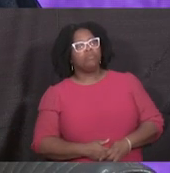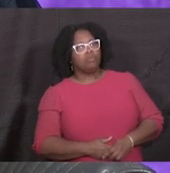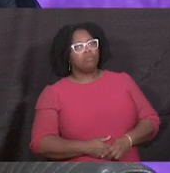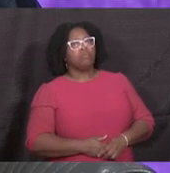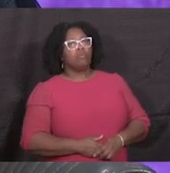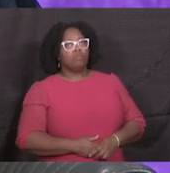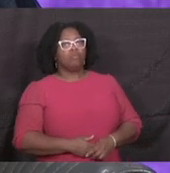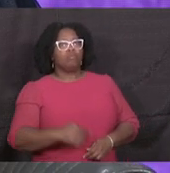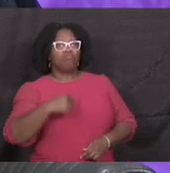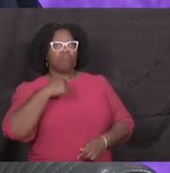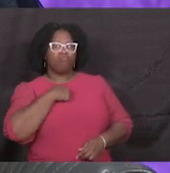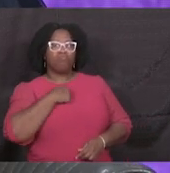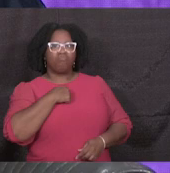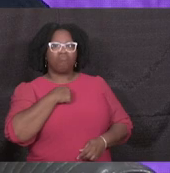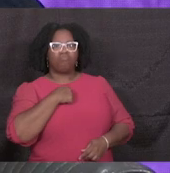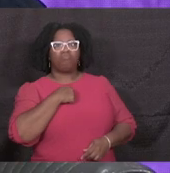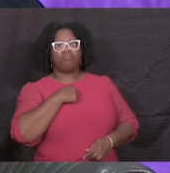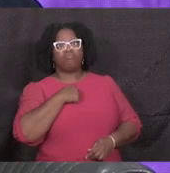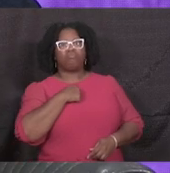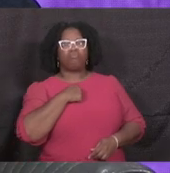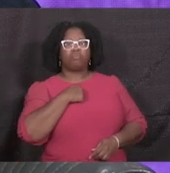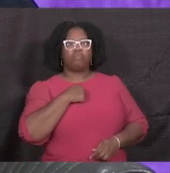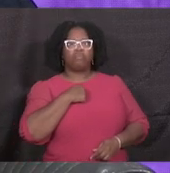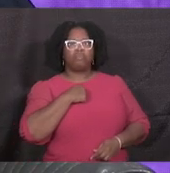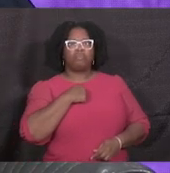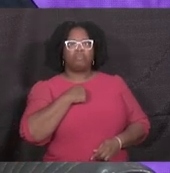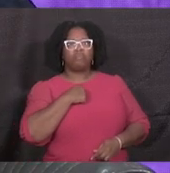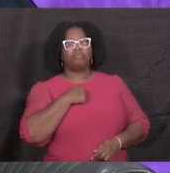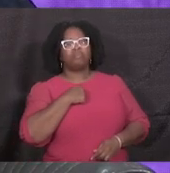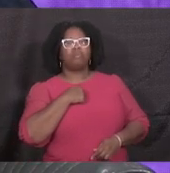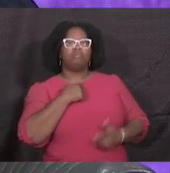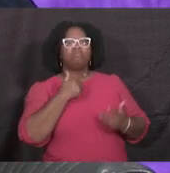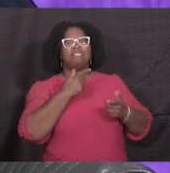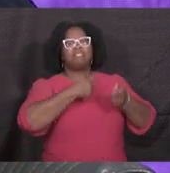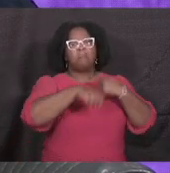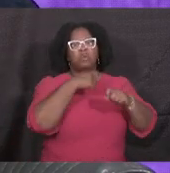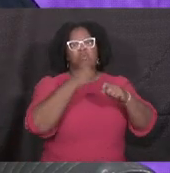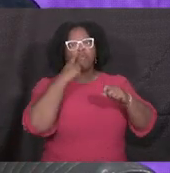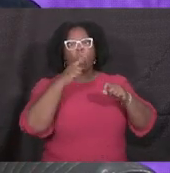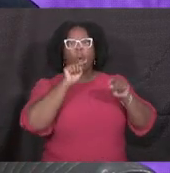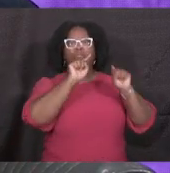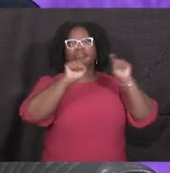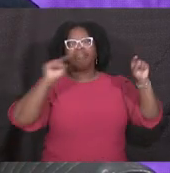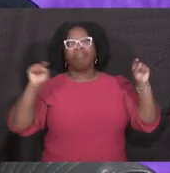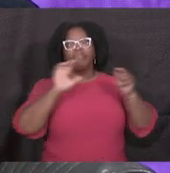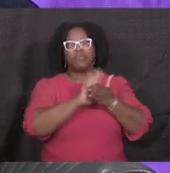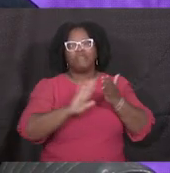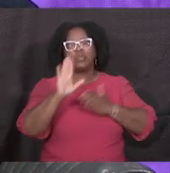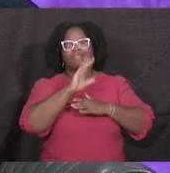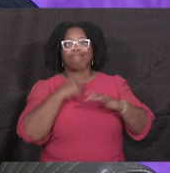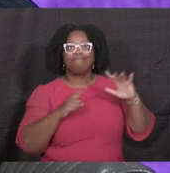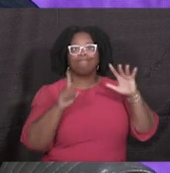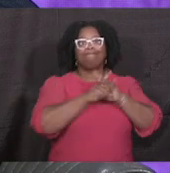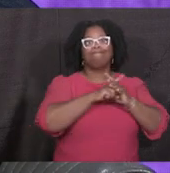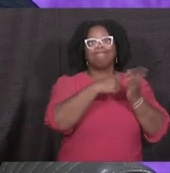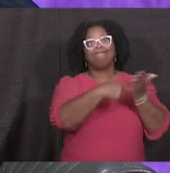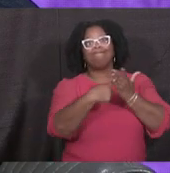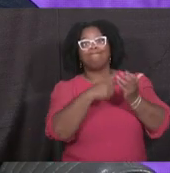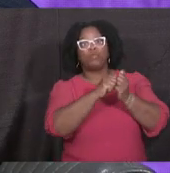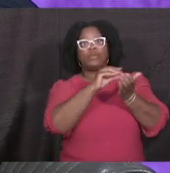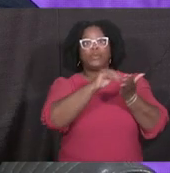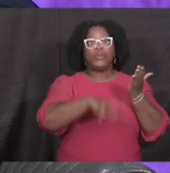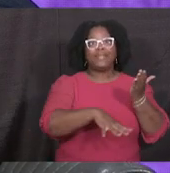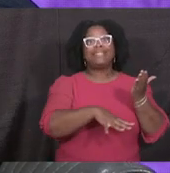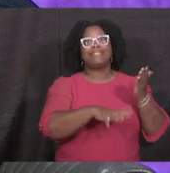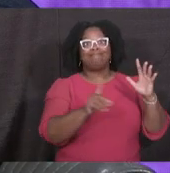a sort of step-ins for various universities to go and talk with the students, to do a